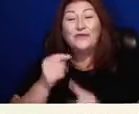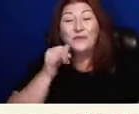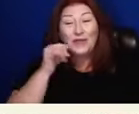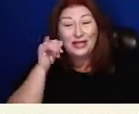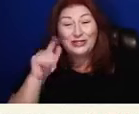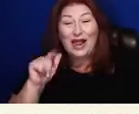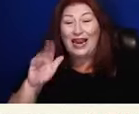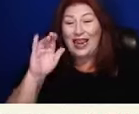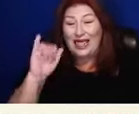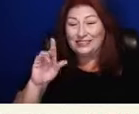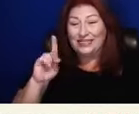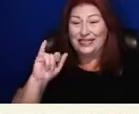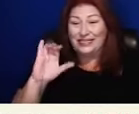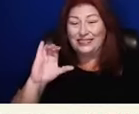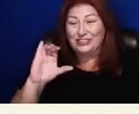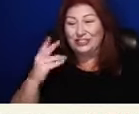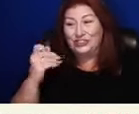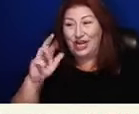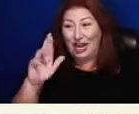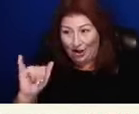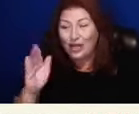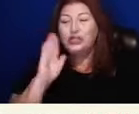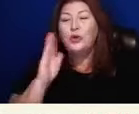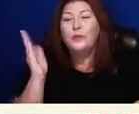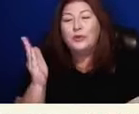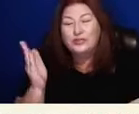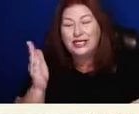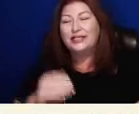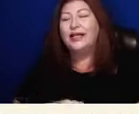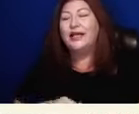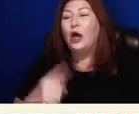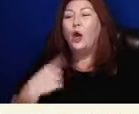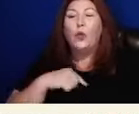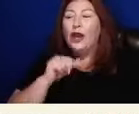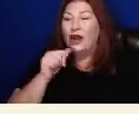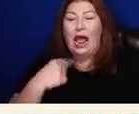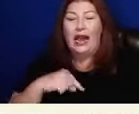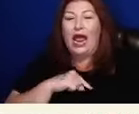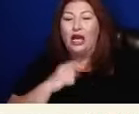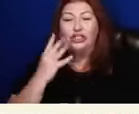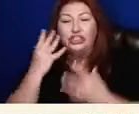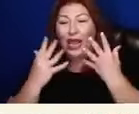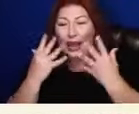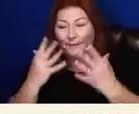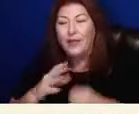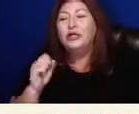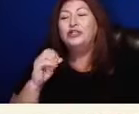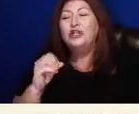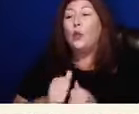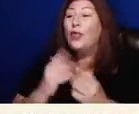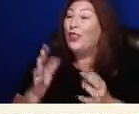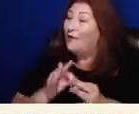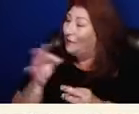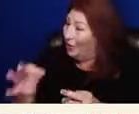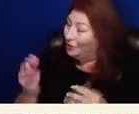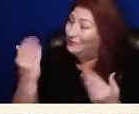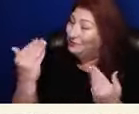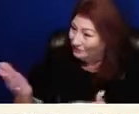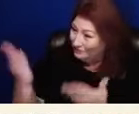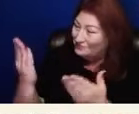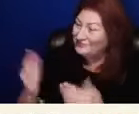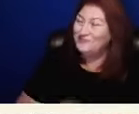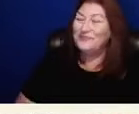DeSherry, as she will be presenting We Are Not Our Shame. So Lacey, without further ado, you have the floor.